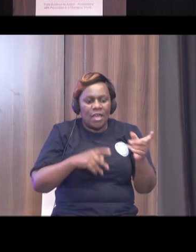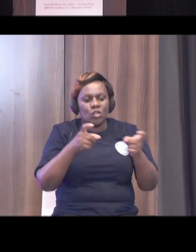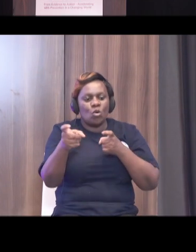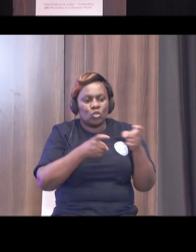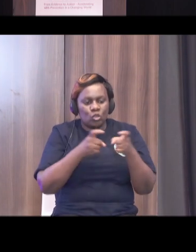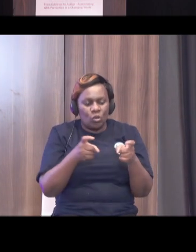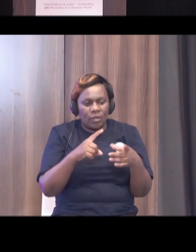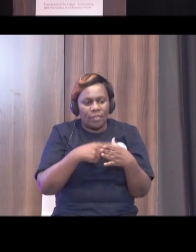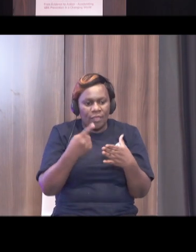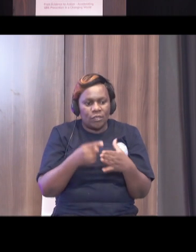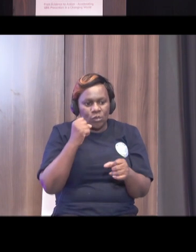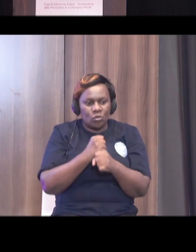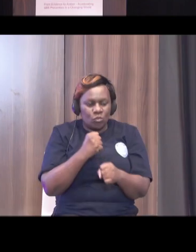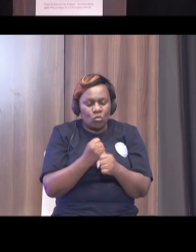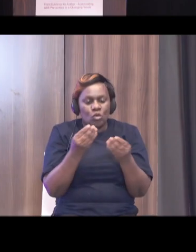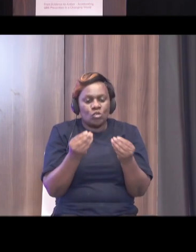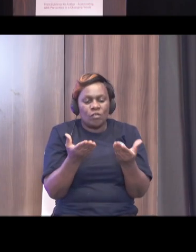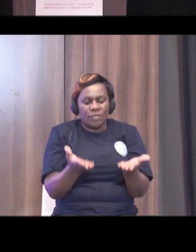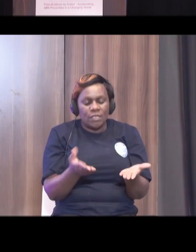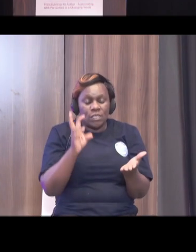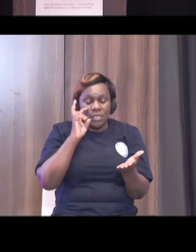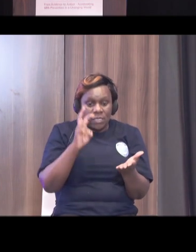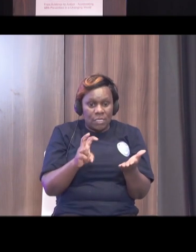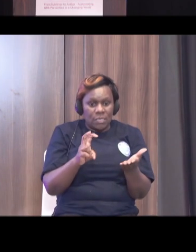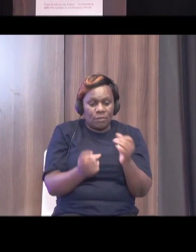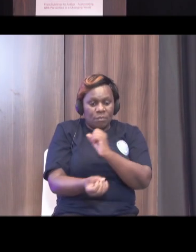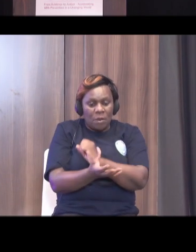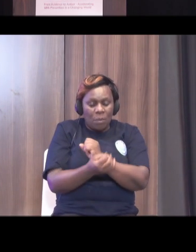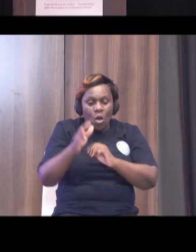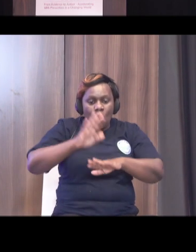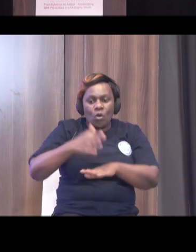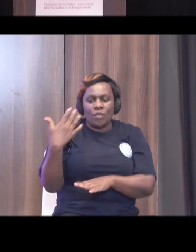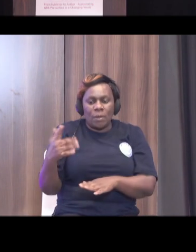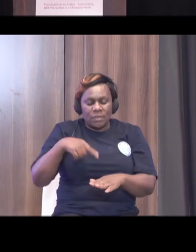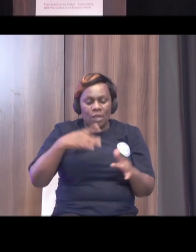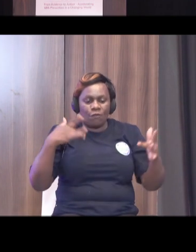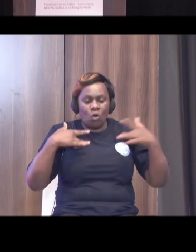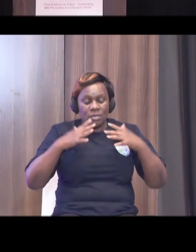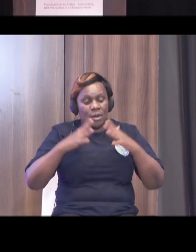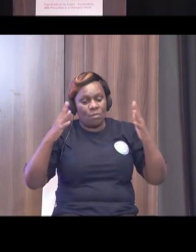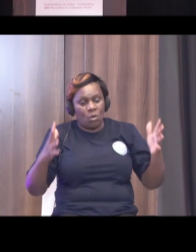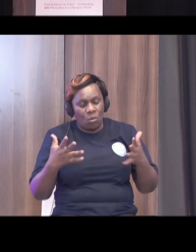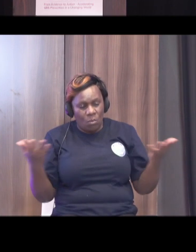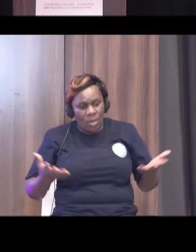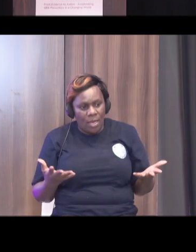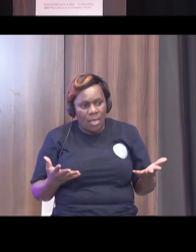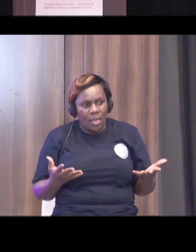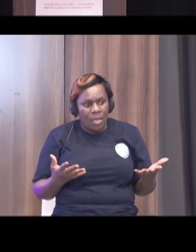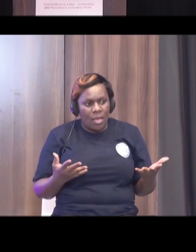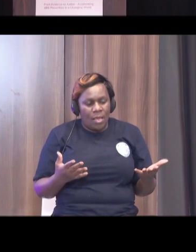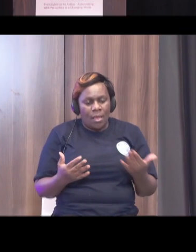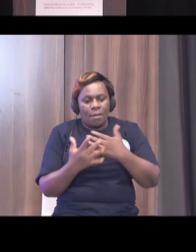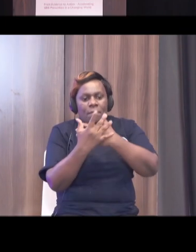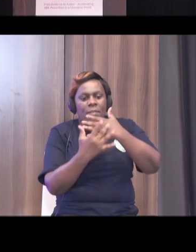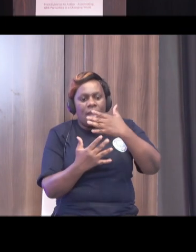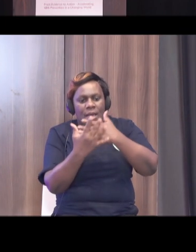controls. And we did address this also, and you can see description in the paper. We were most concerned about whether blood spots that